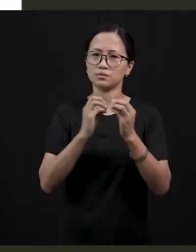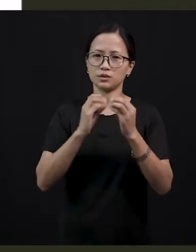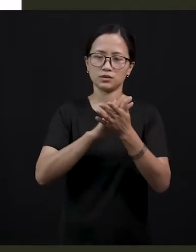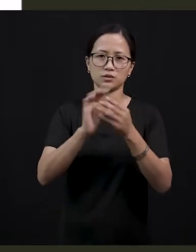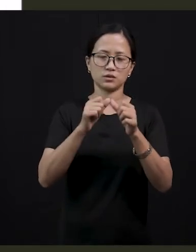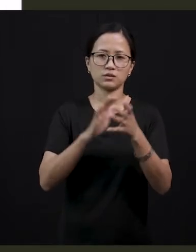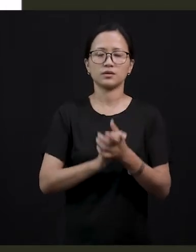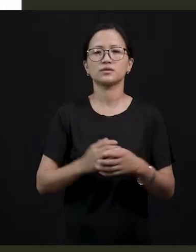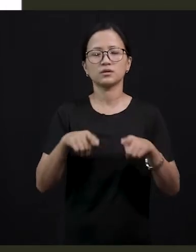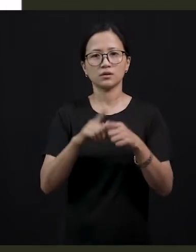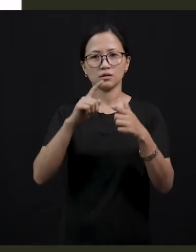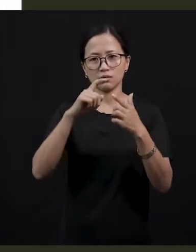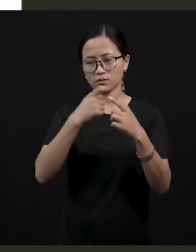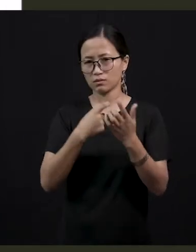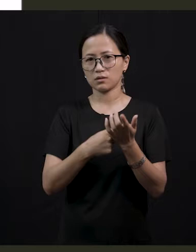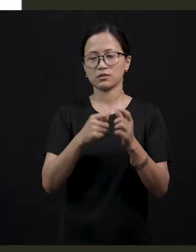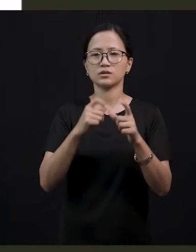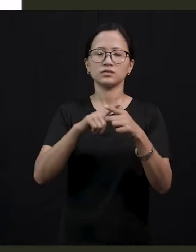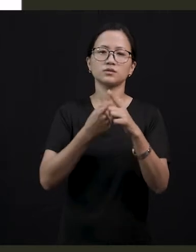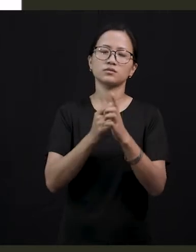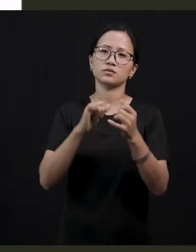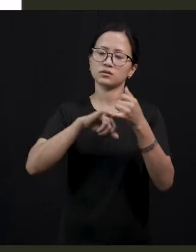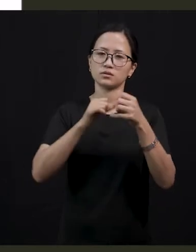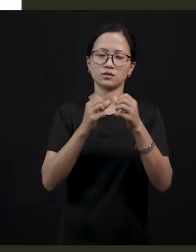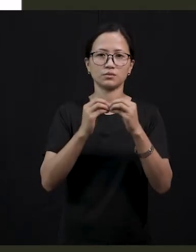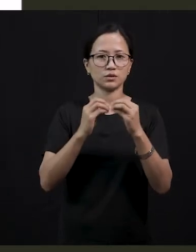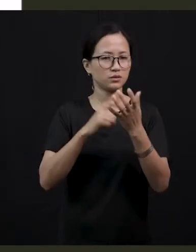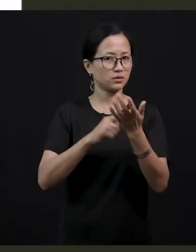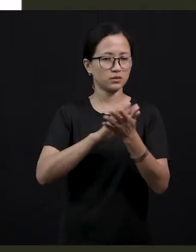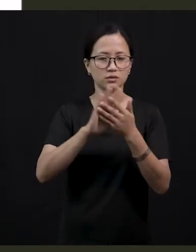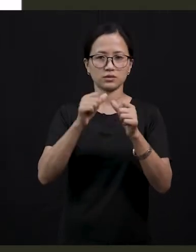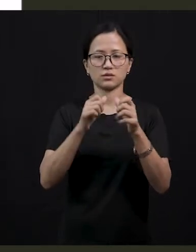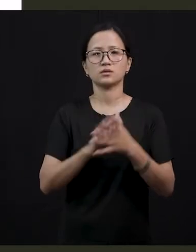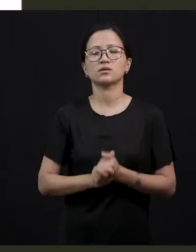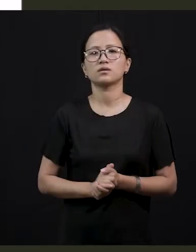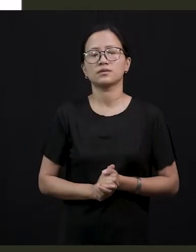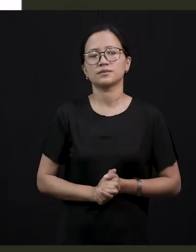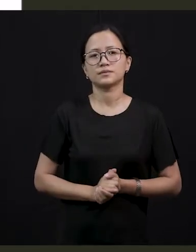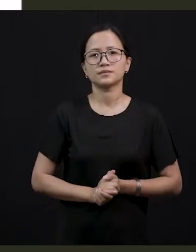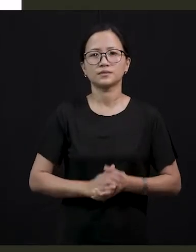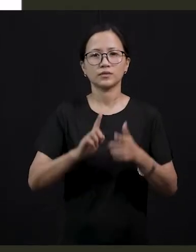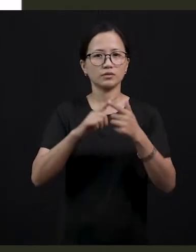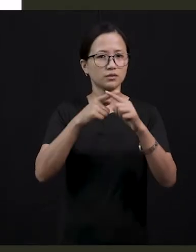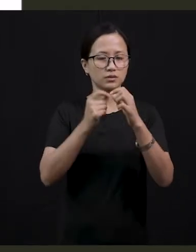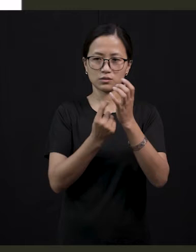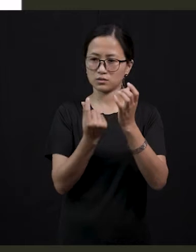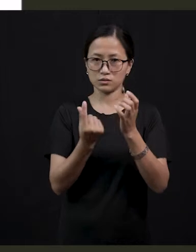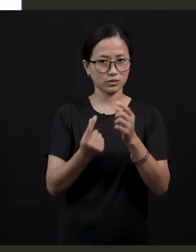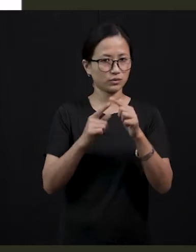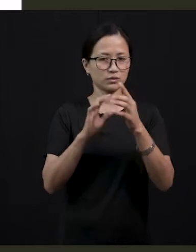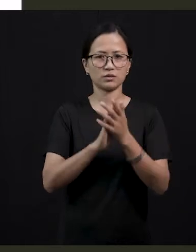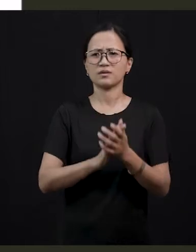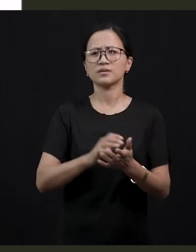and where your rules are made inside. Then the second structure is of the executive. Now executive is your